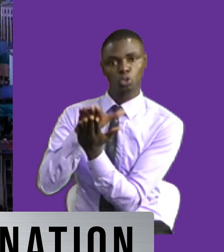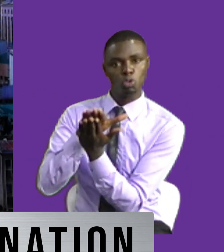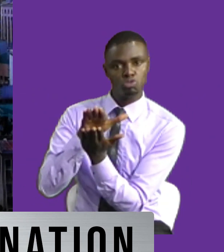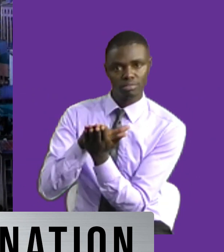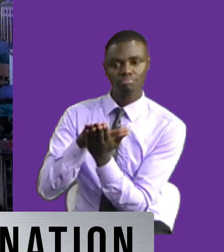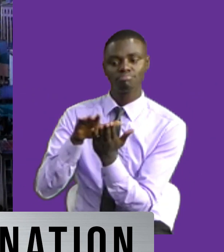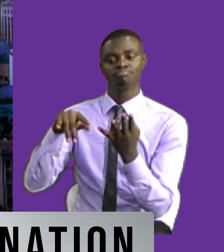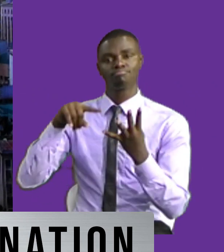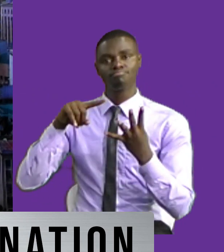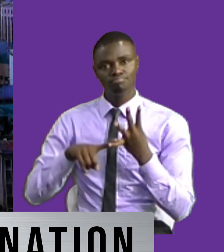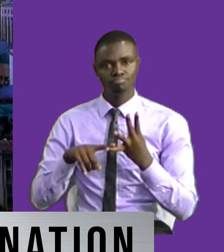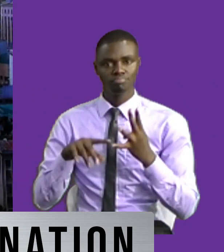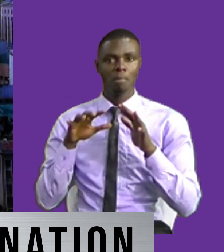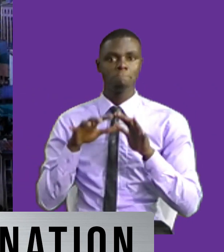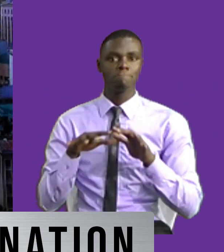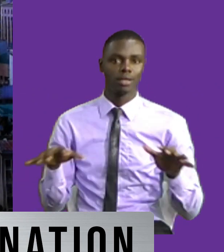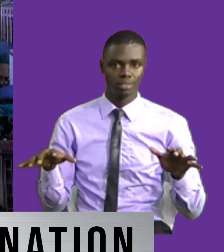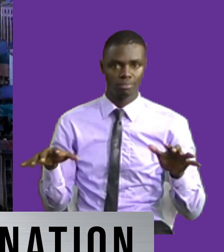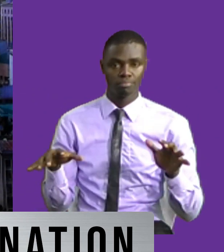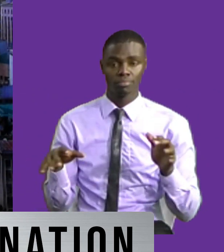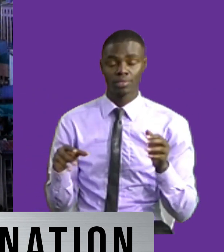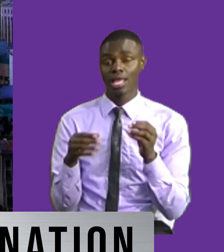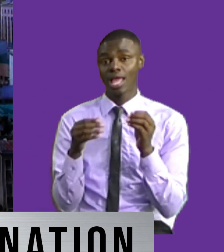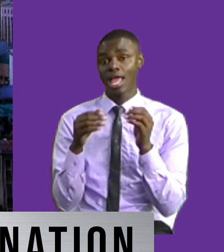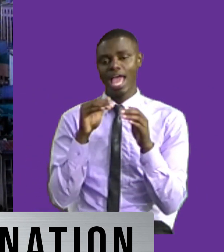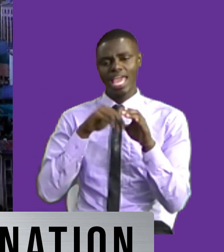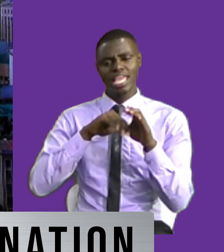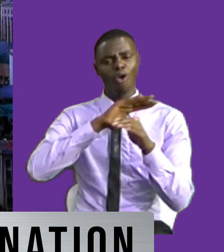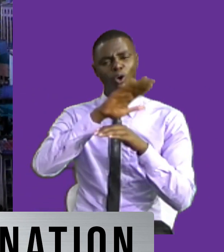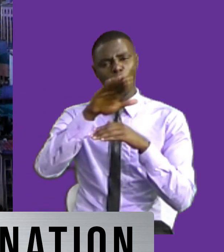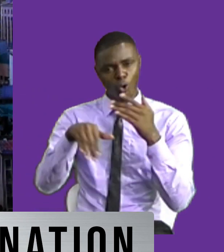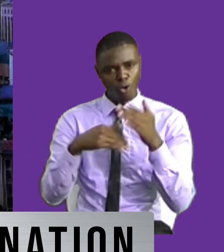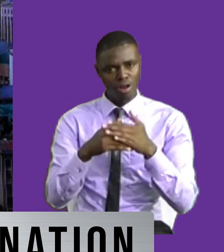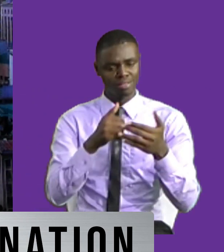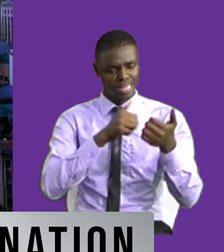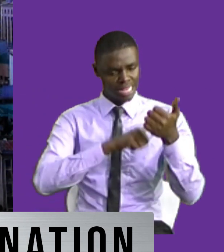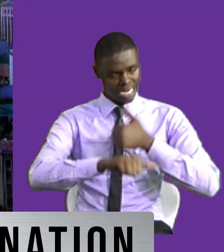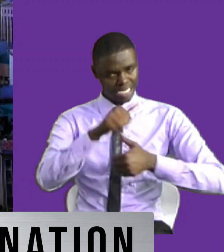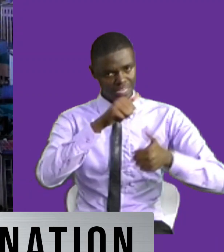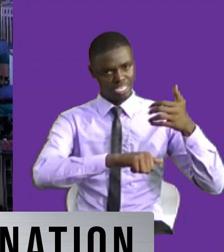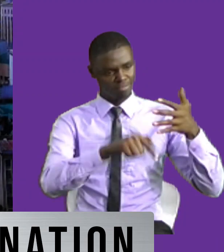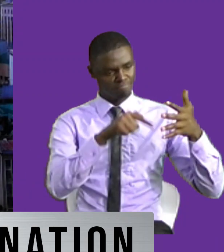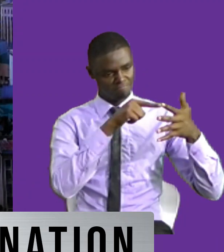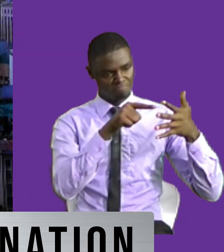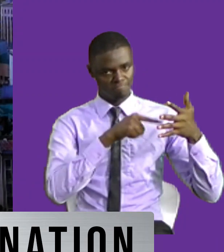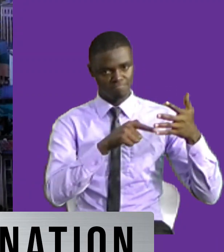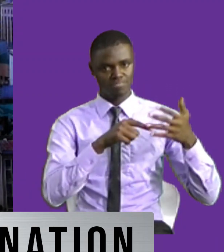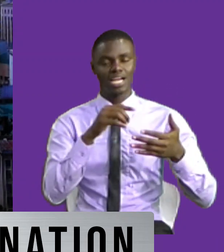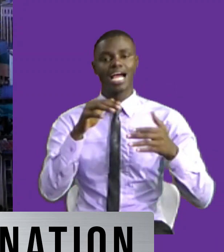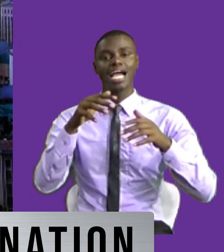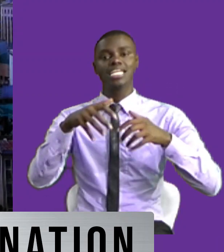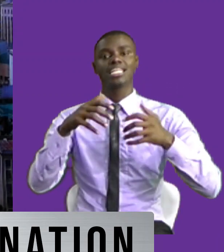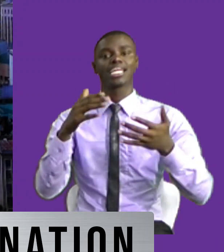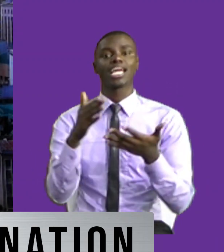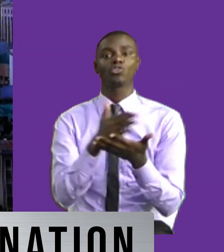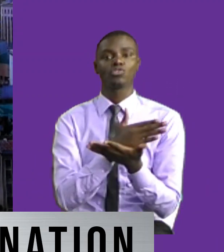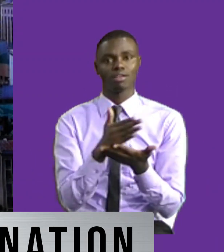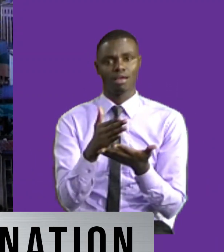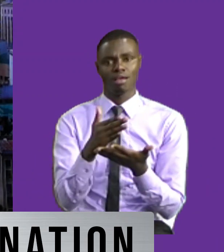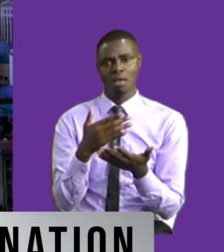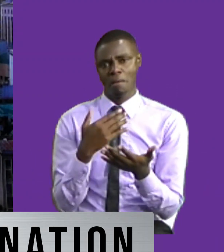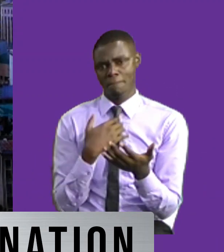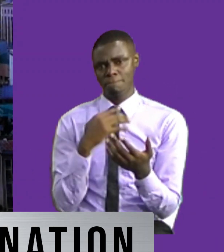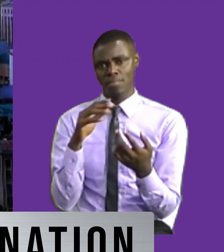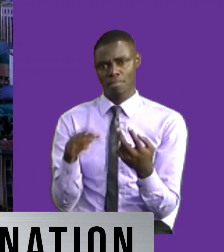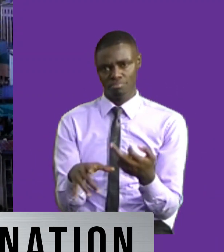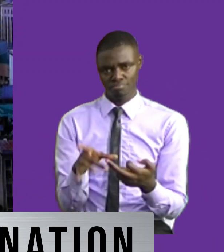you have got marketing. Now, in all these activities that are done in the agricultural sector, let me